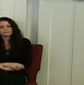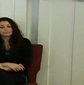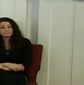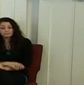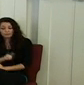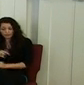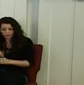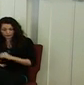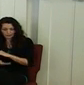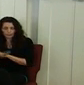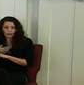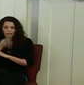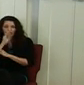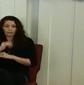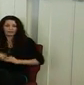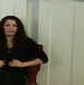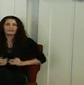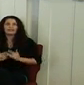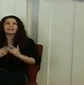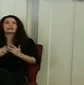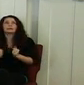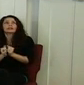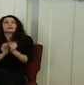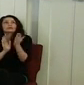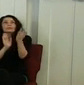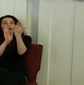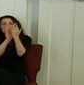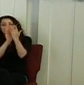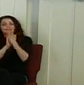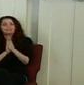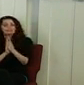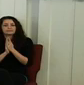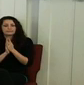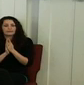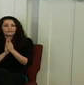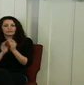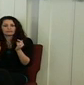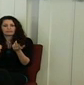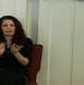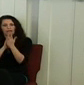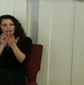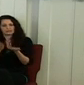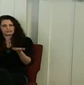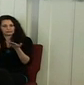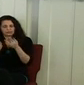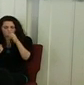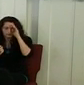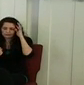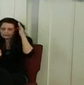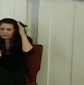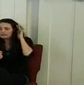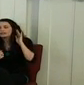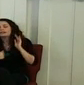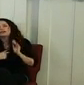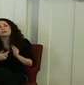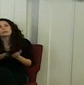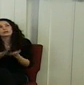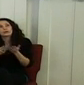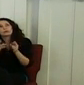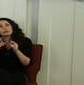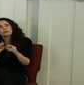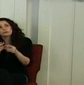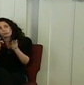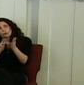So this morning, God, we feel the presence of the sovereign God in this place. And we bring glory to your